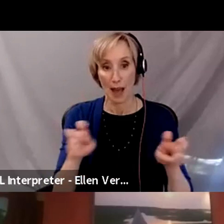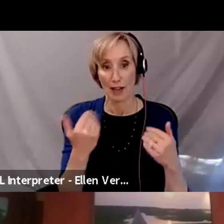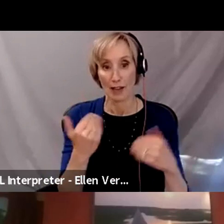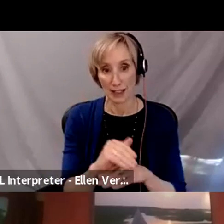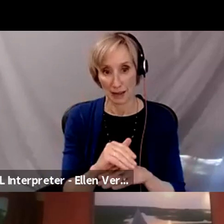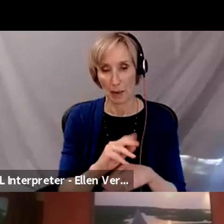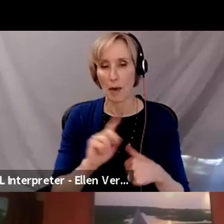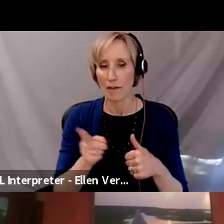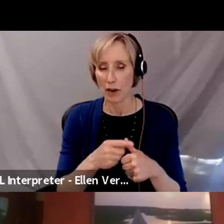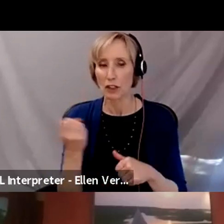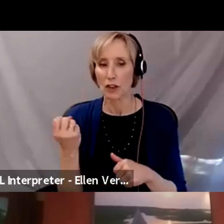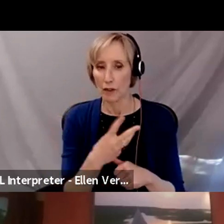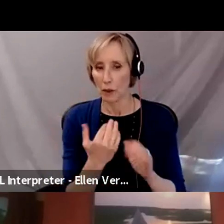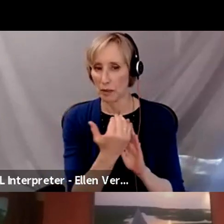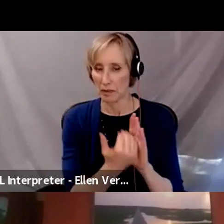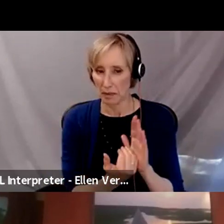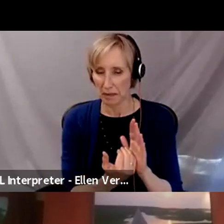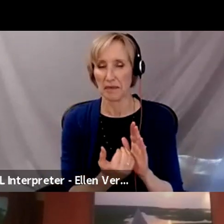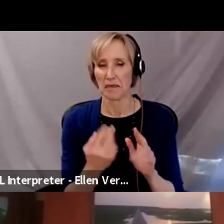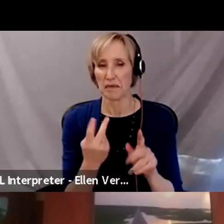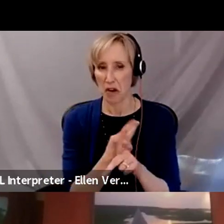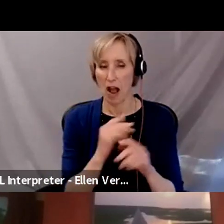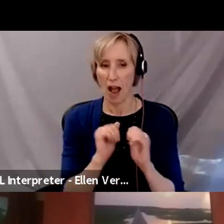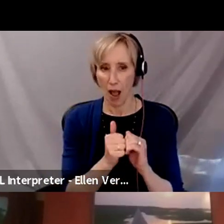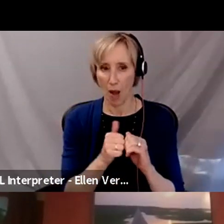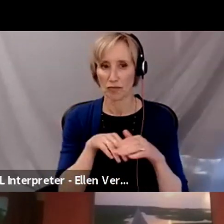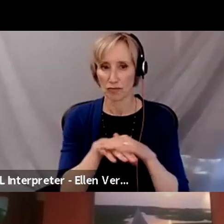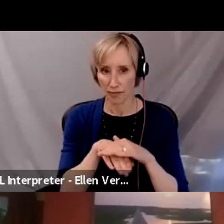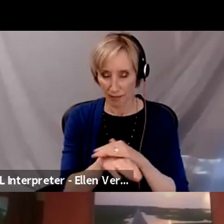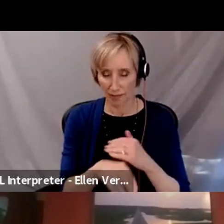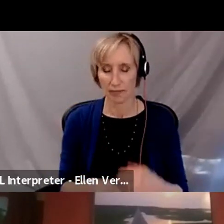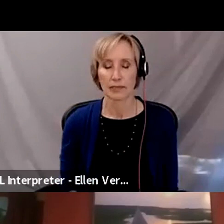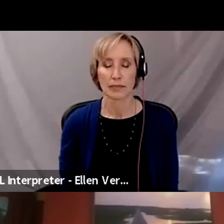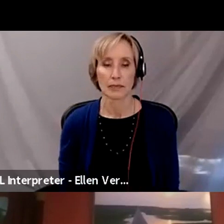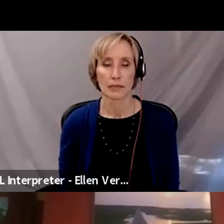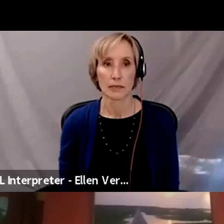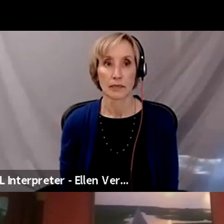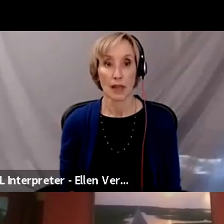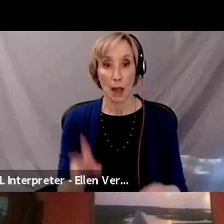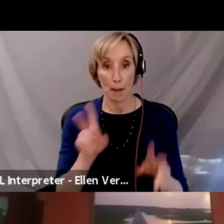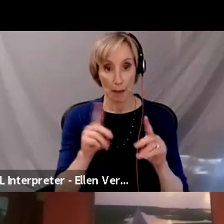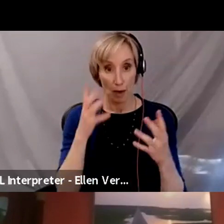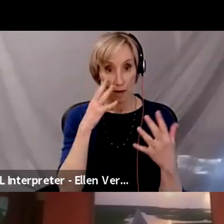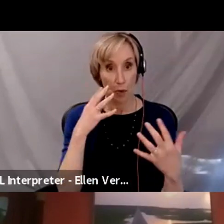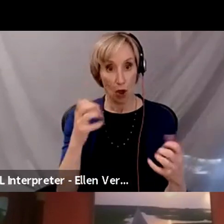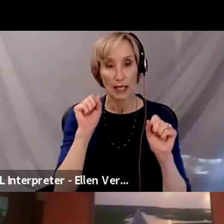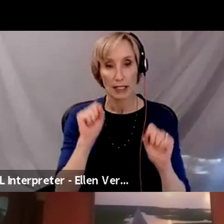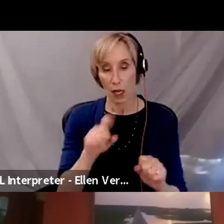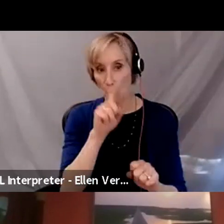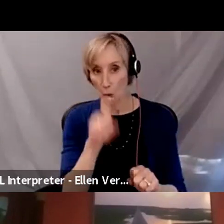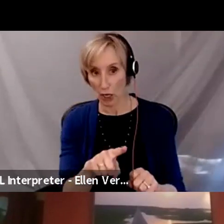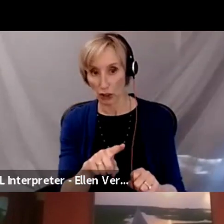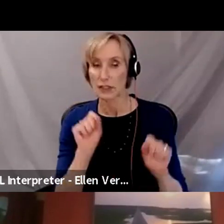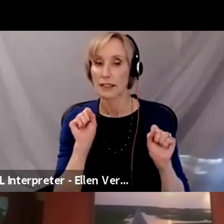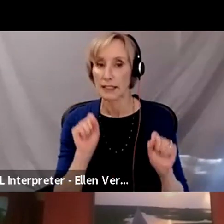few logistics. We will have an opportunity for audience question and answers toward the end of this webinar